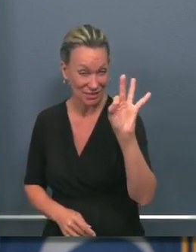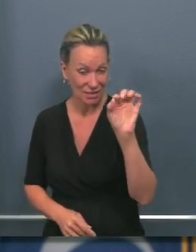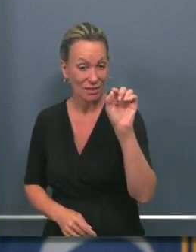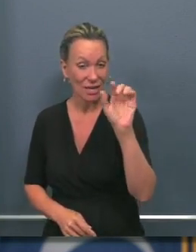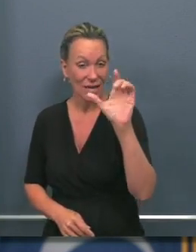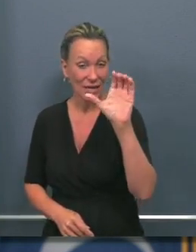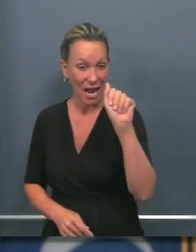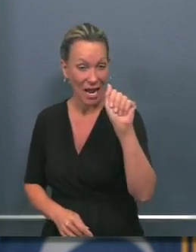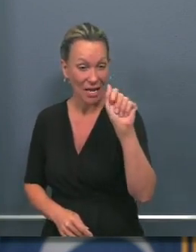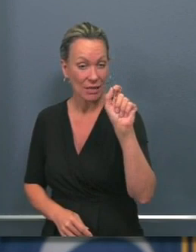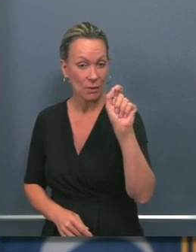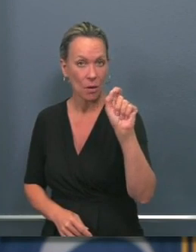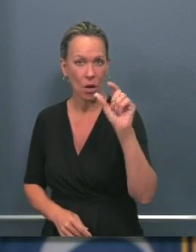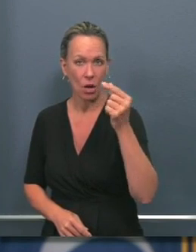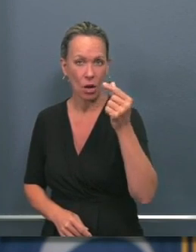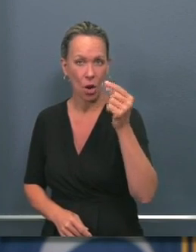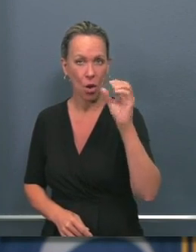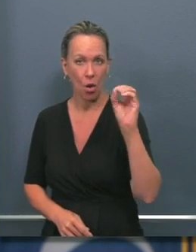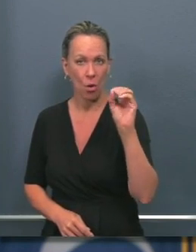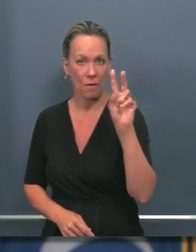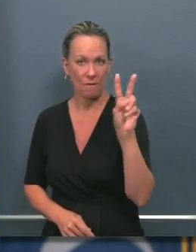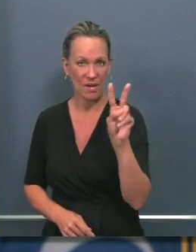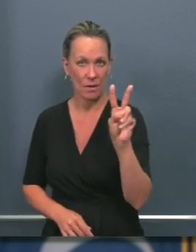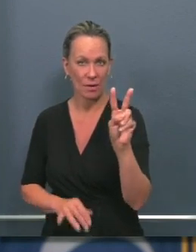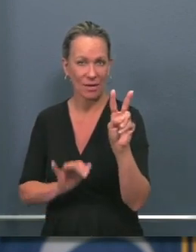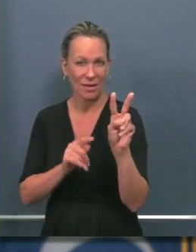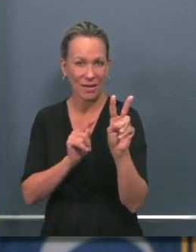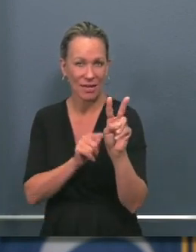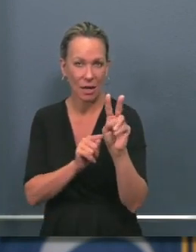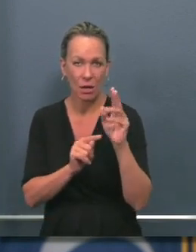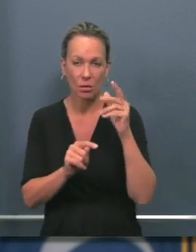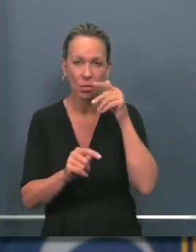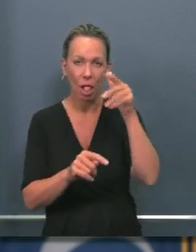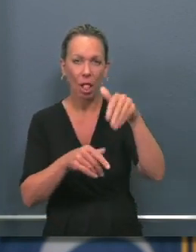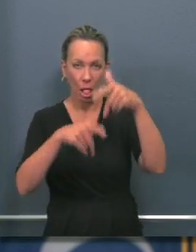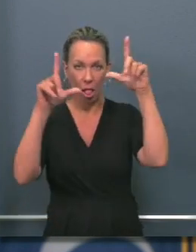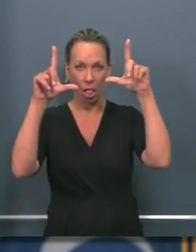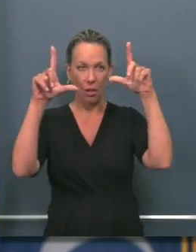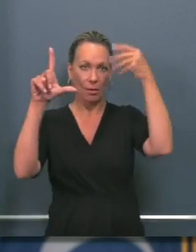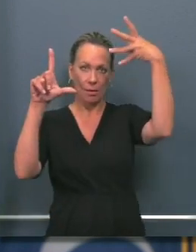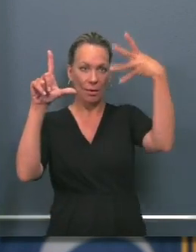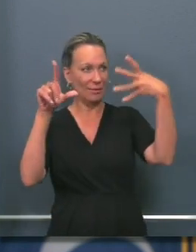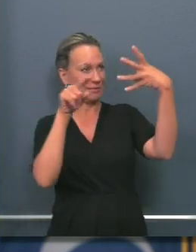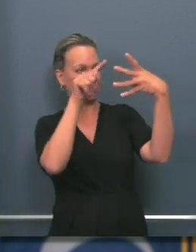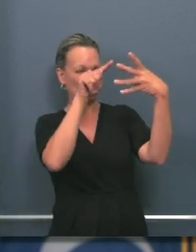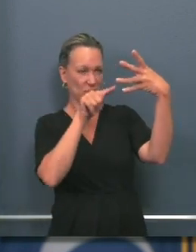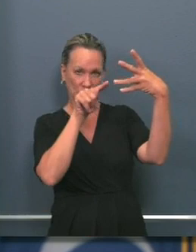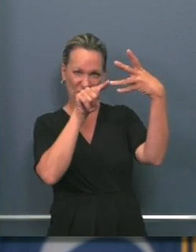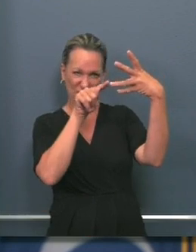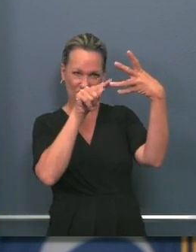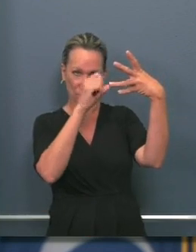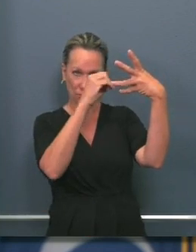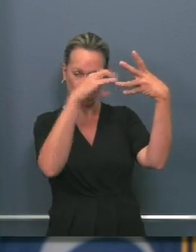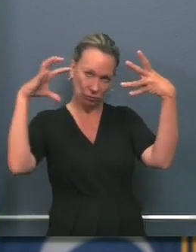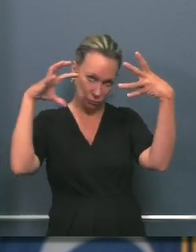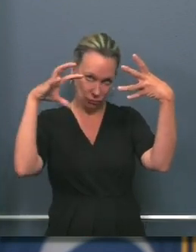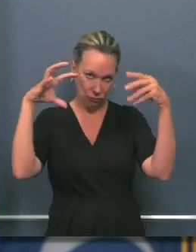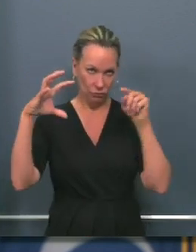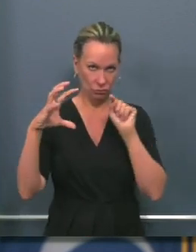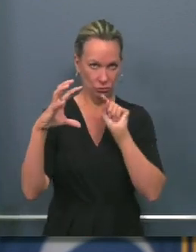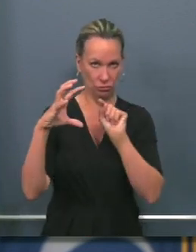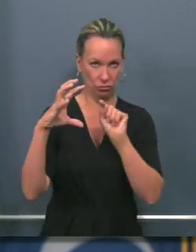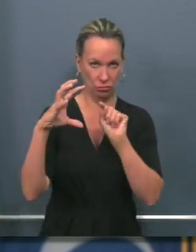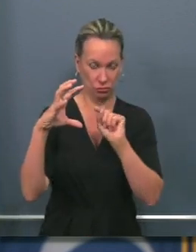and hair salons. By the way, I didn't see any of that in the work that was done